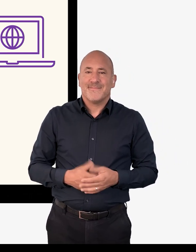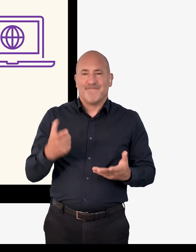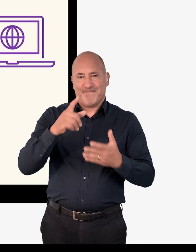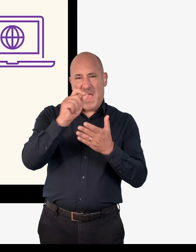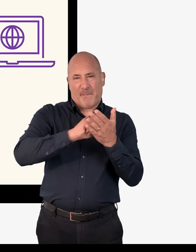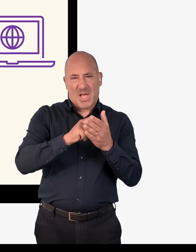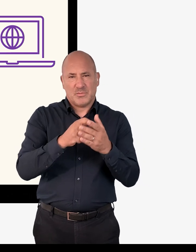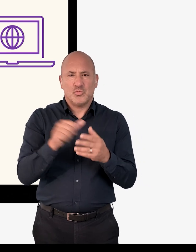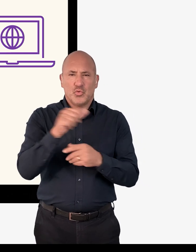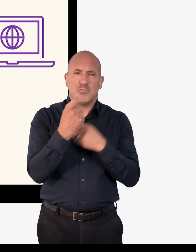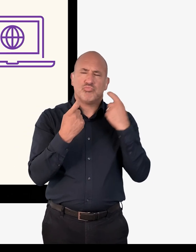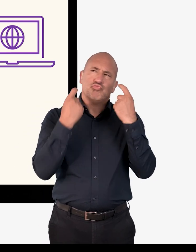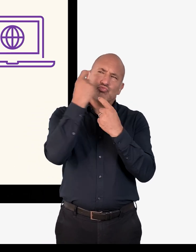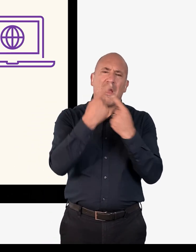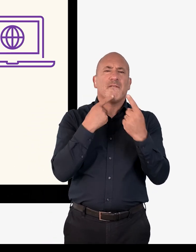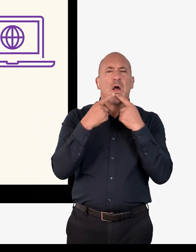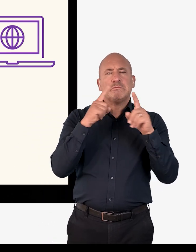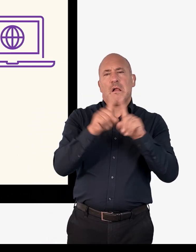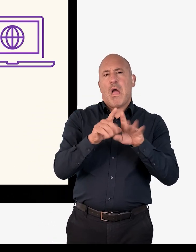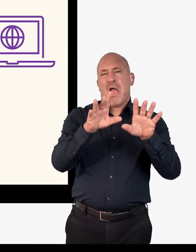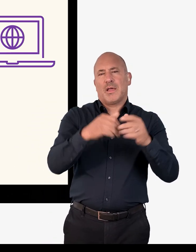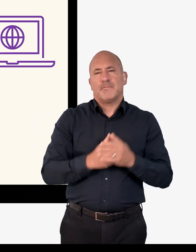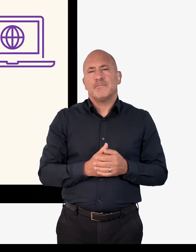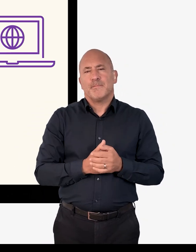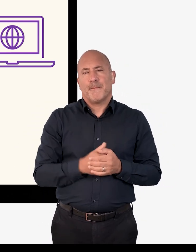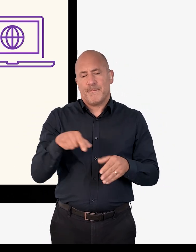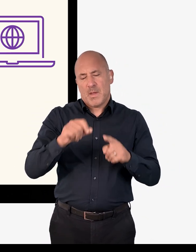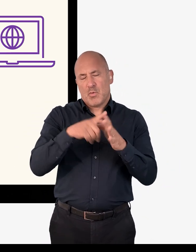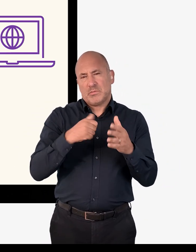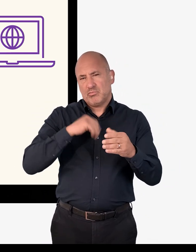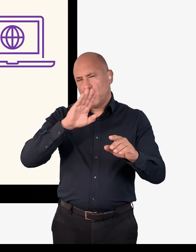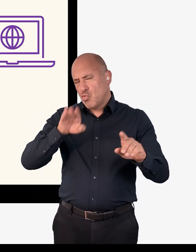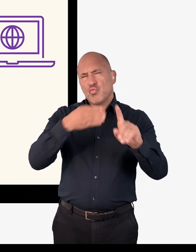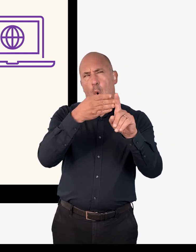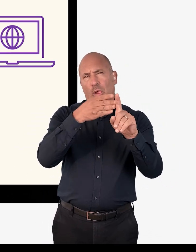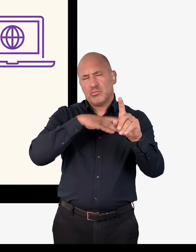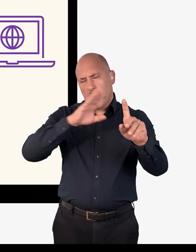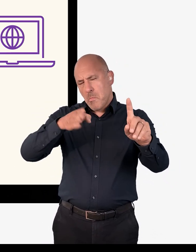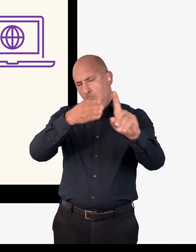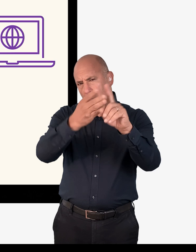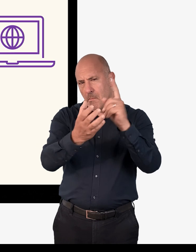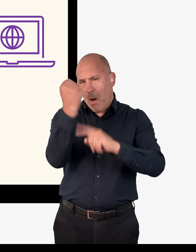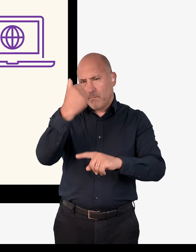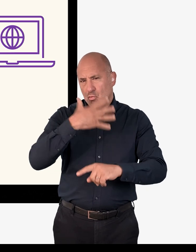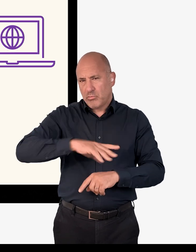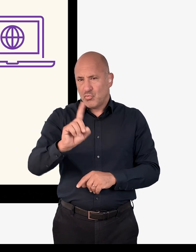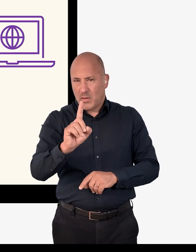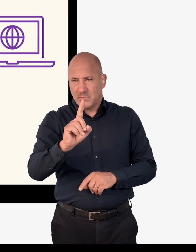Some of the things to think about and the detail to include in your application are the goals you've set for your